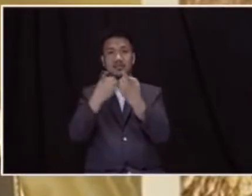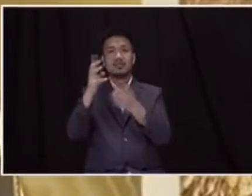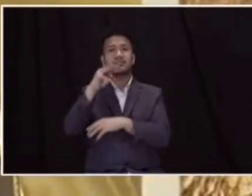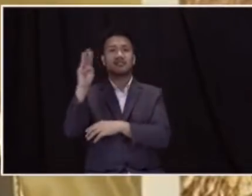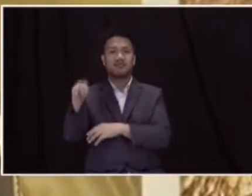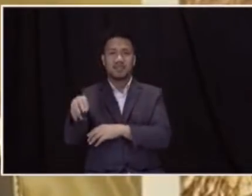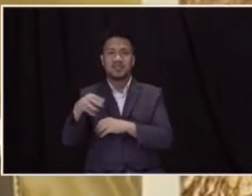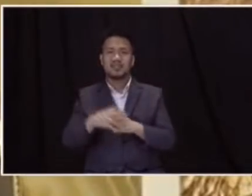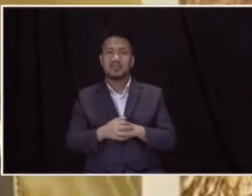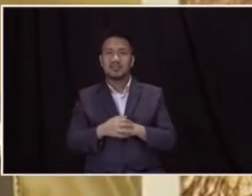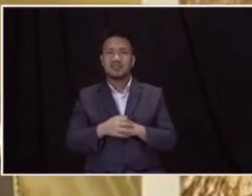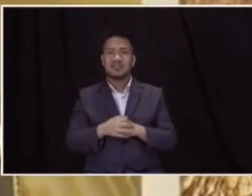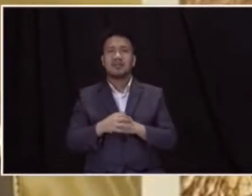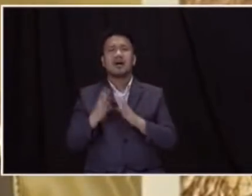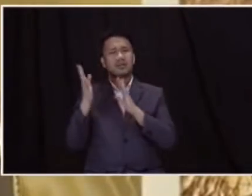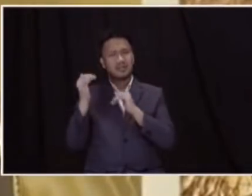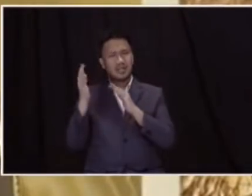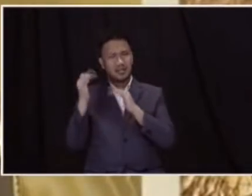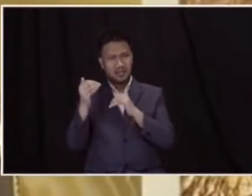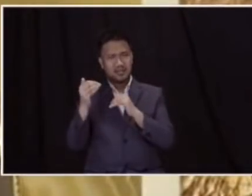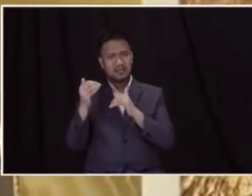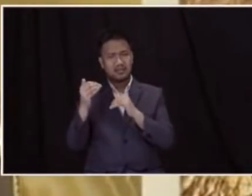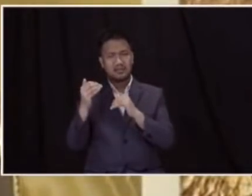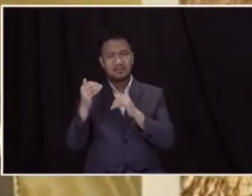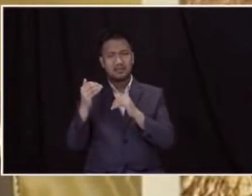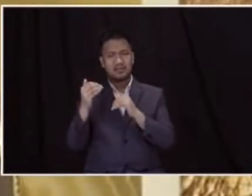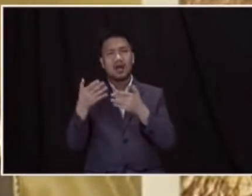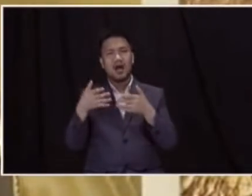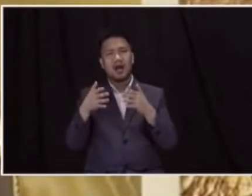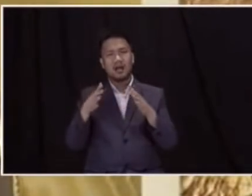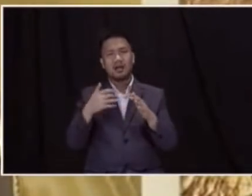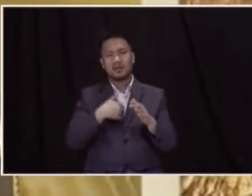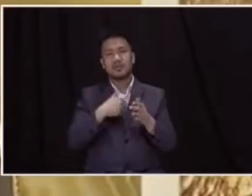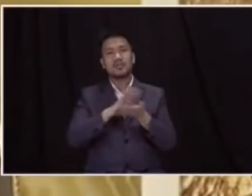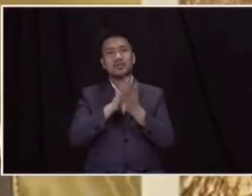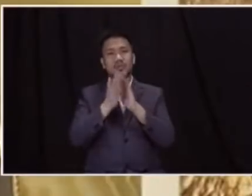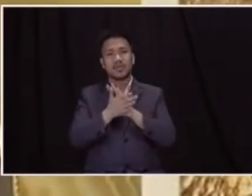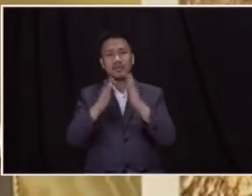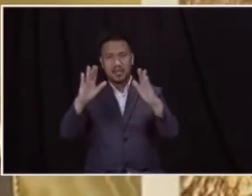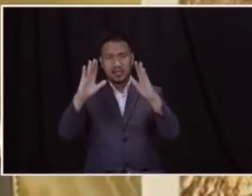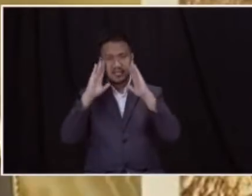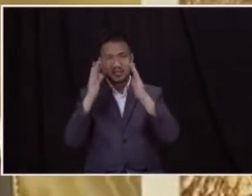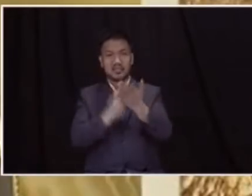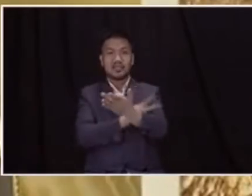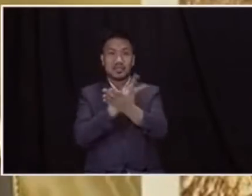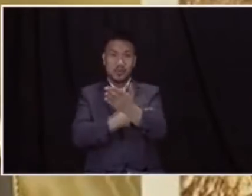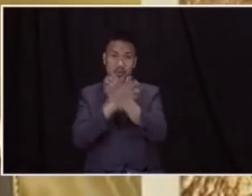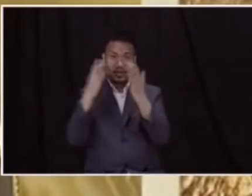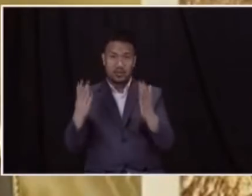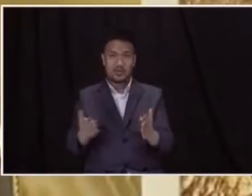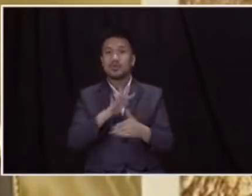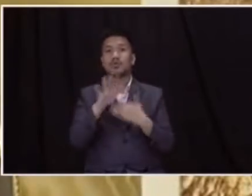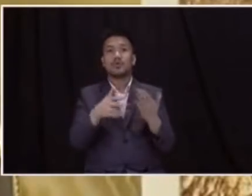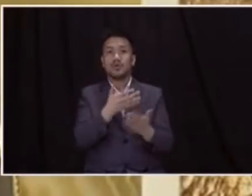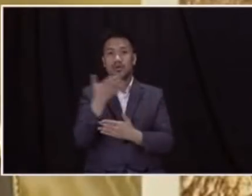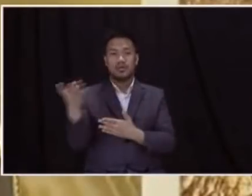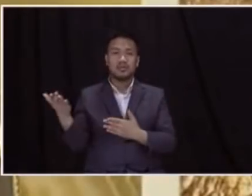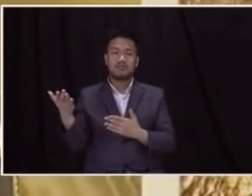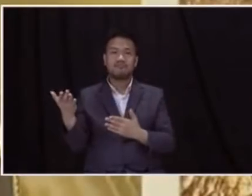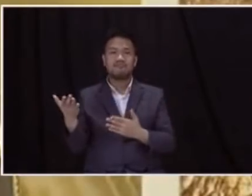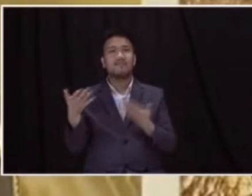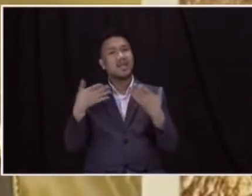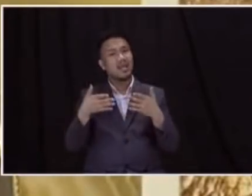Manila, let me be a listening shepherd to you all,